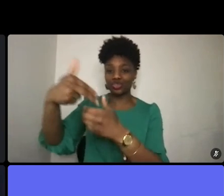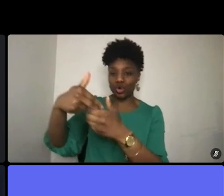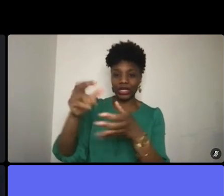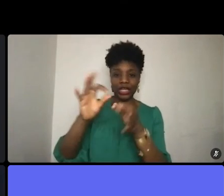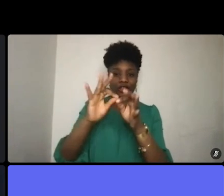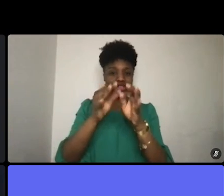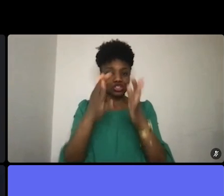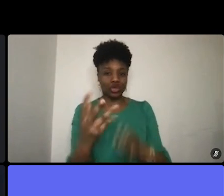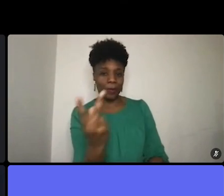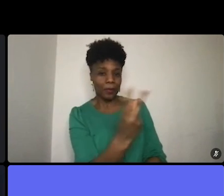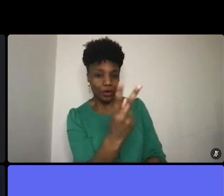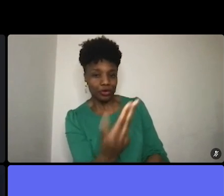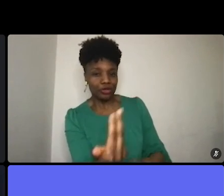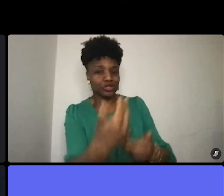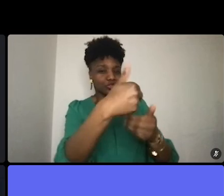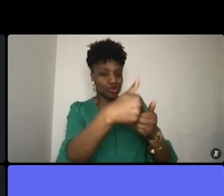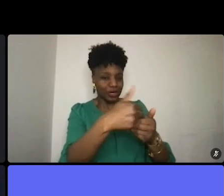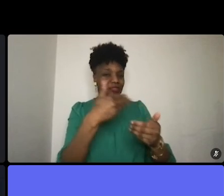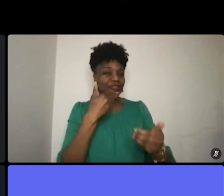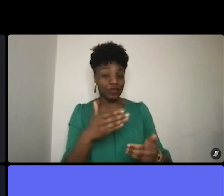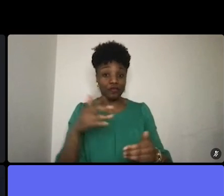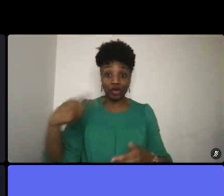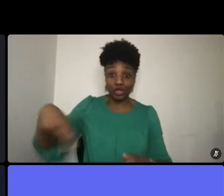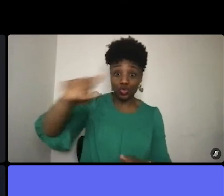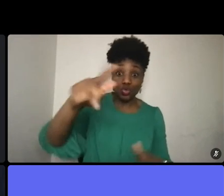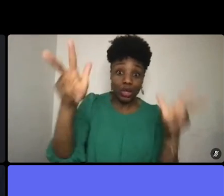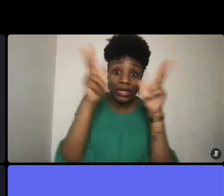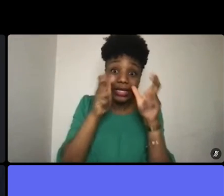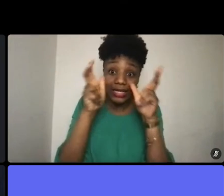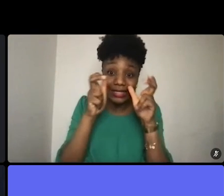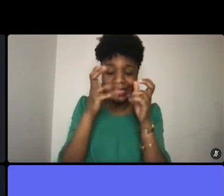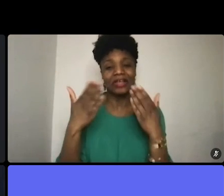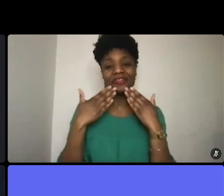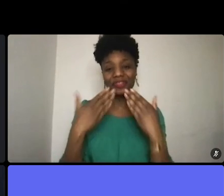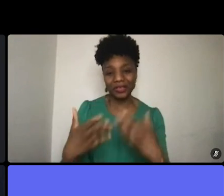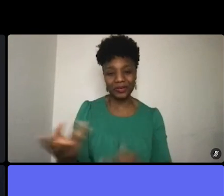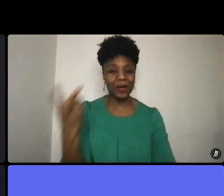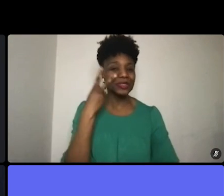for listening. You know what I mean? This is the Next Move Podcast. We'll see y'all next week.